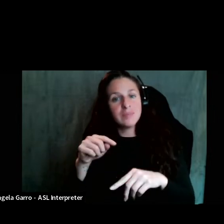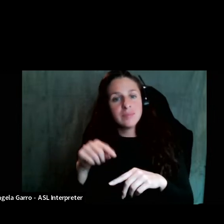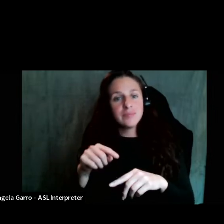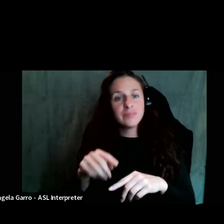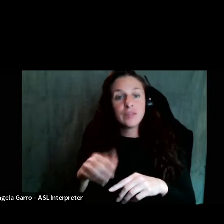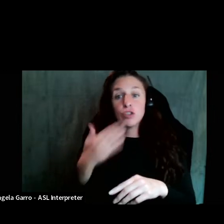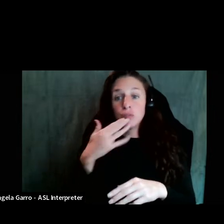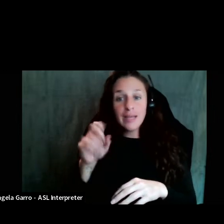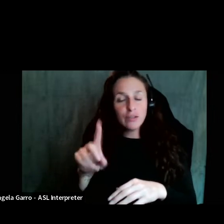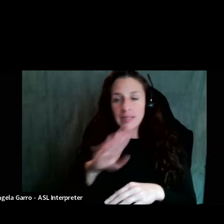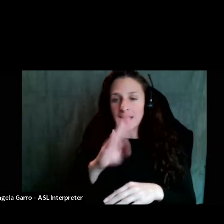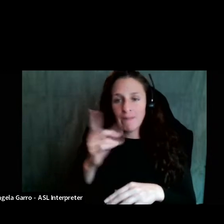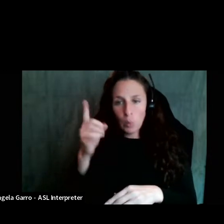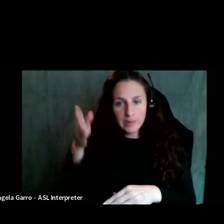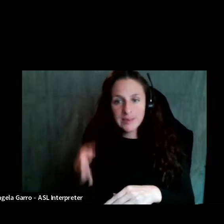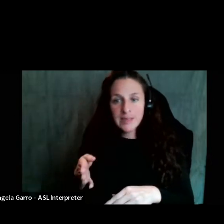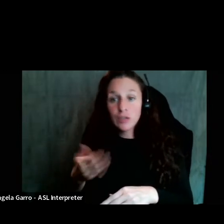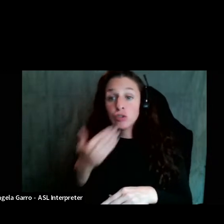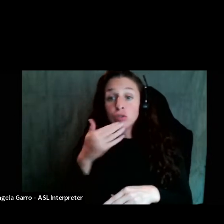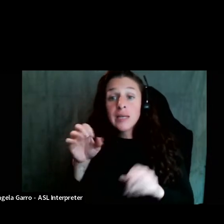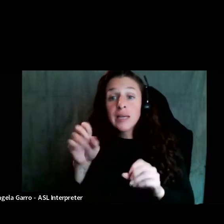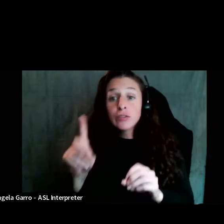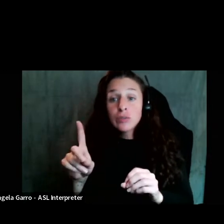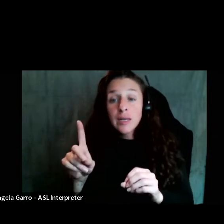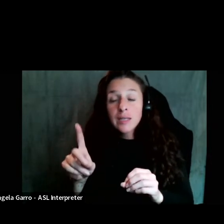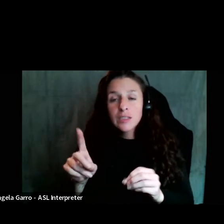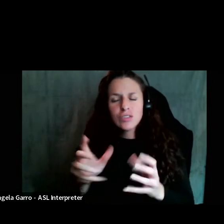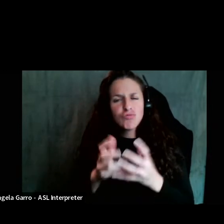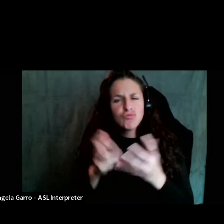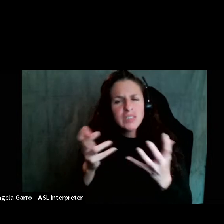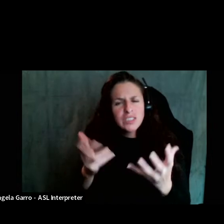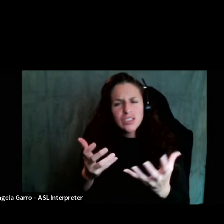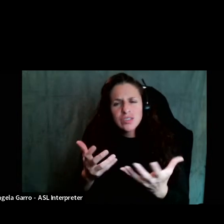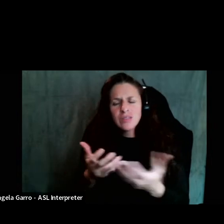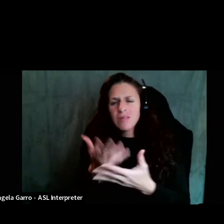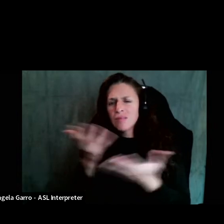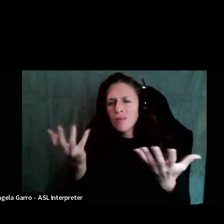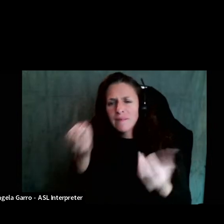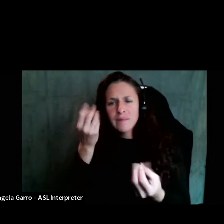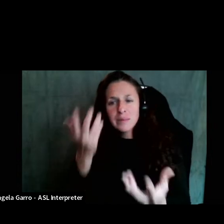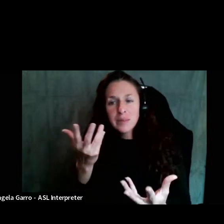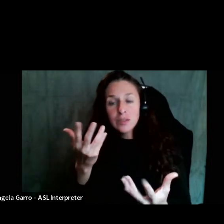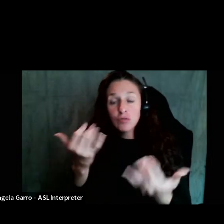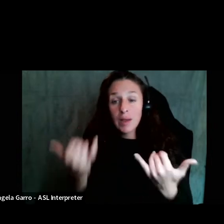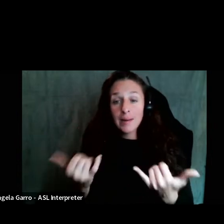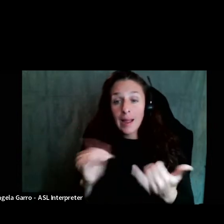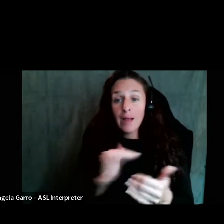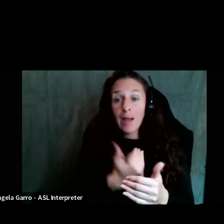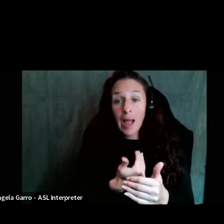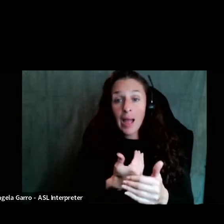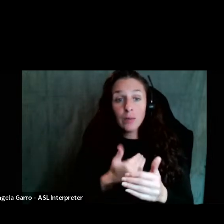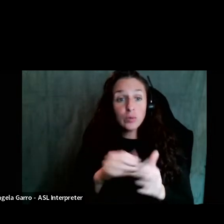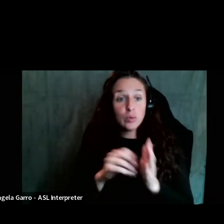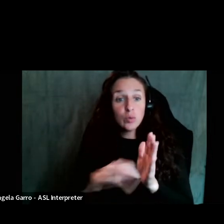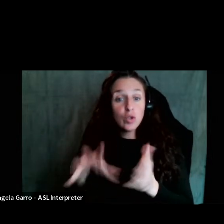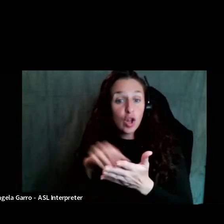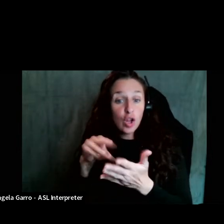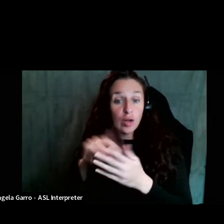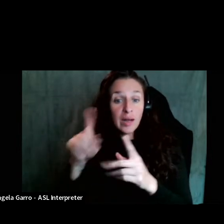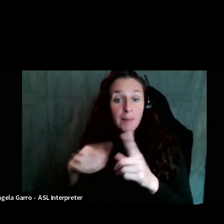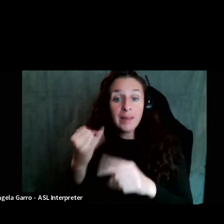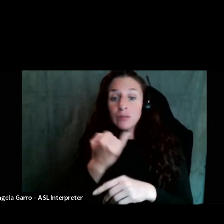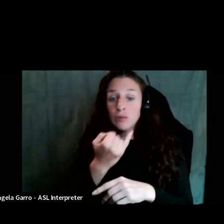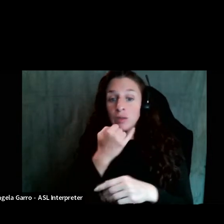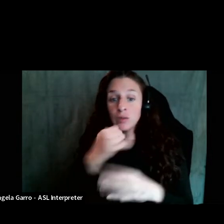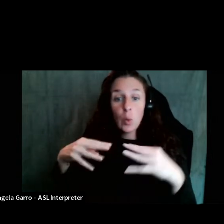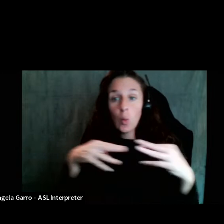one-sided. A good education is rich. Right now, our students are learning about Israel's war on Palestine on